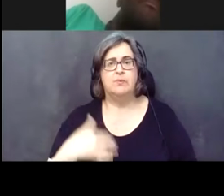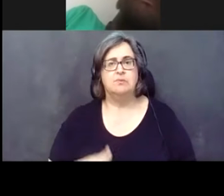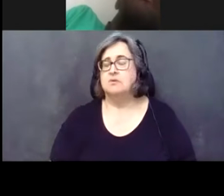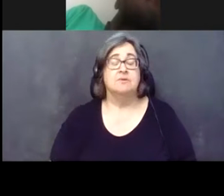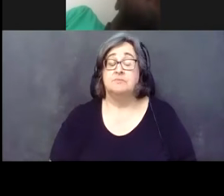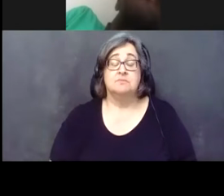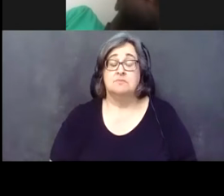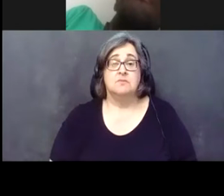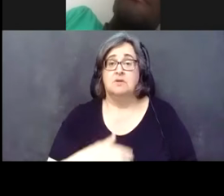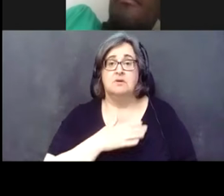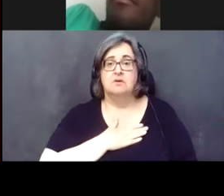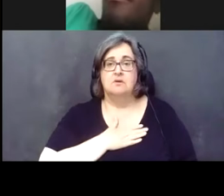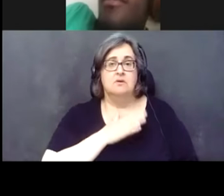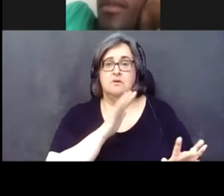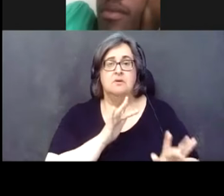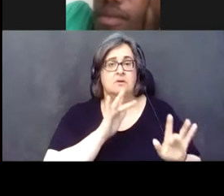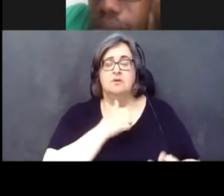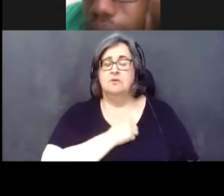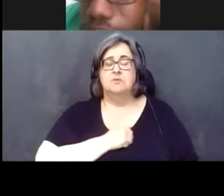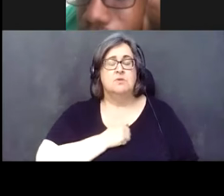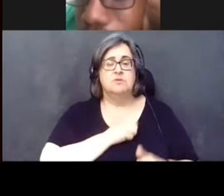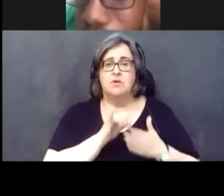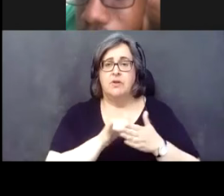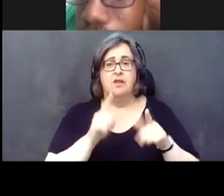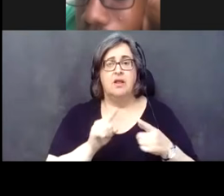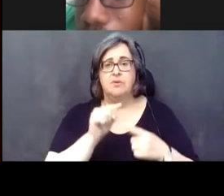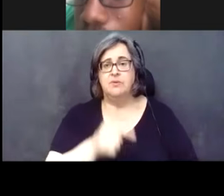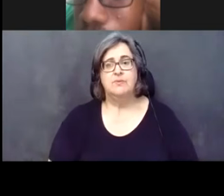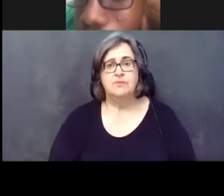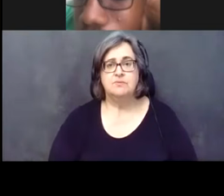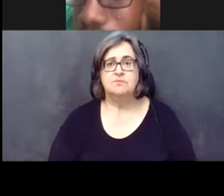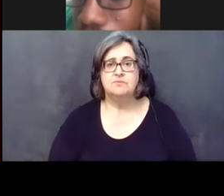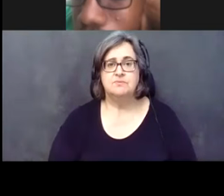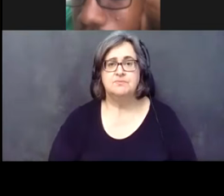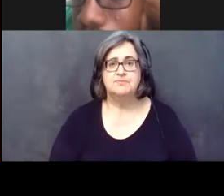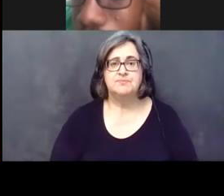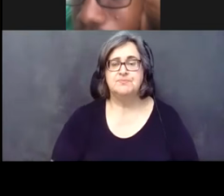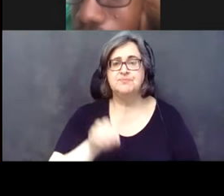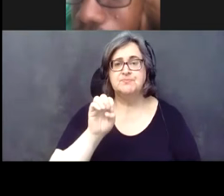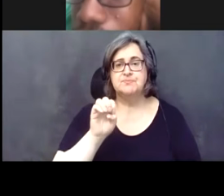I really feel for you, and I'm so sorry that that happened. And